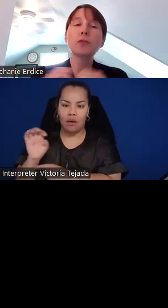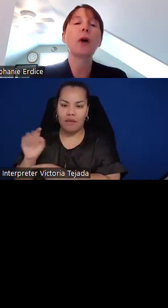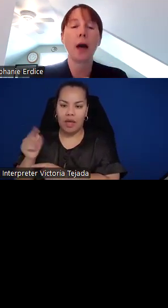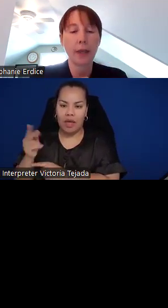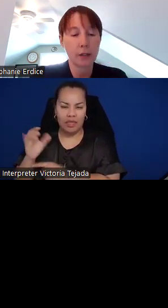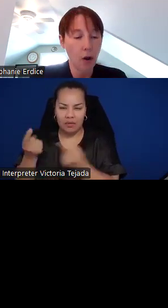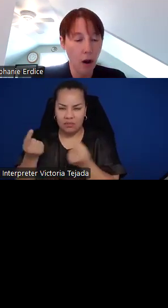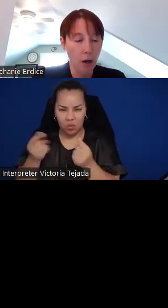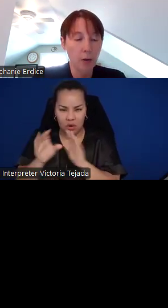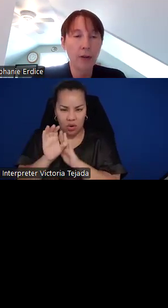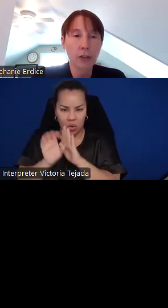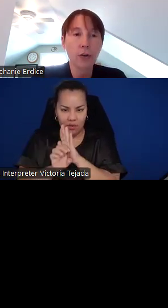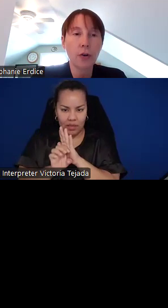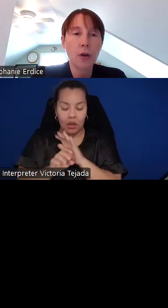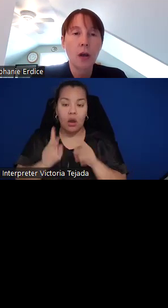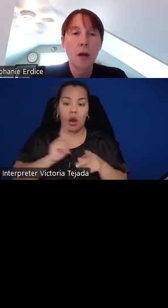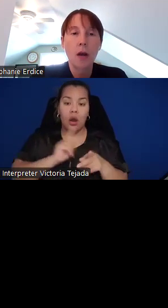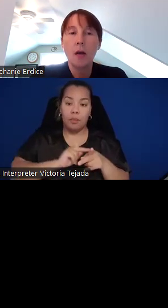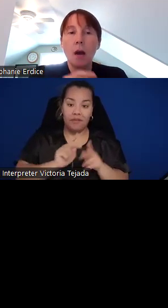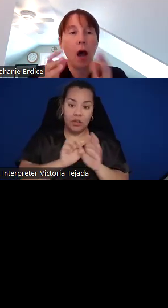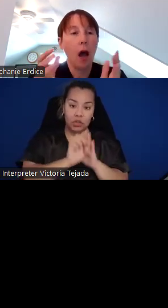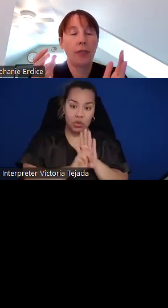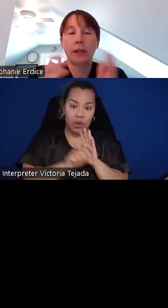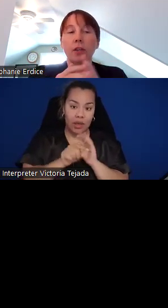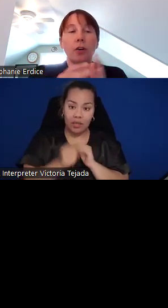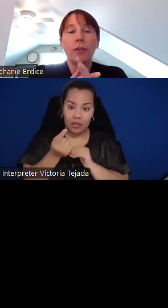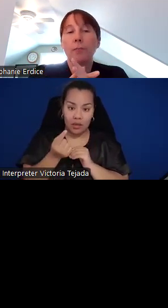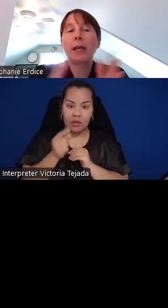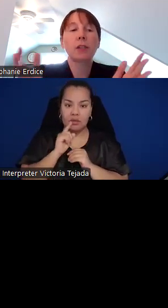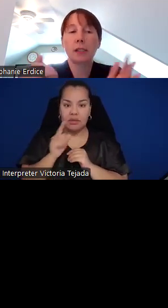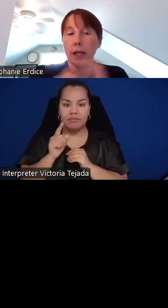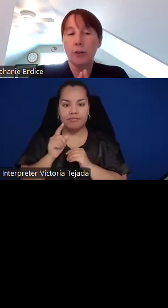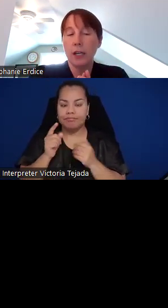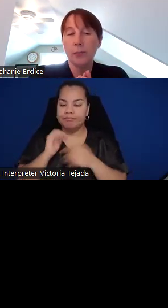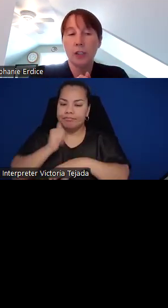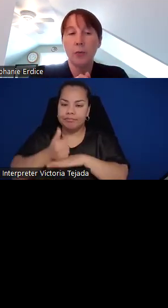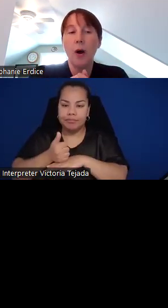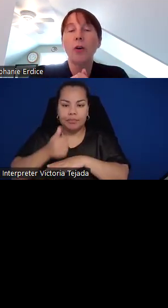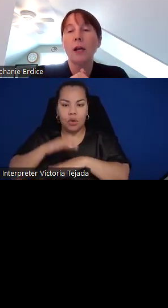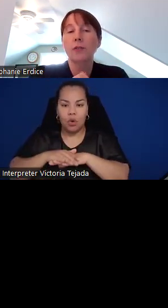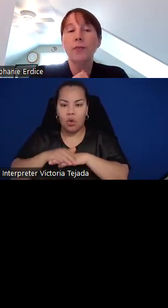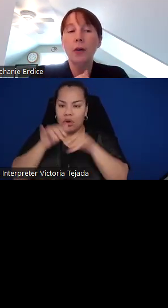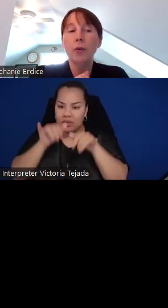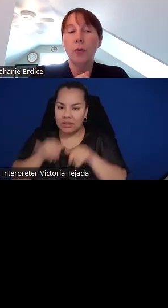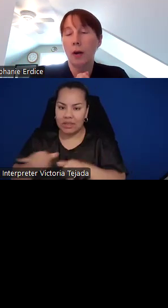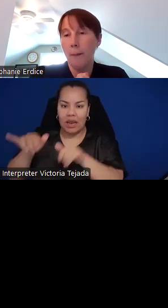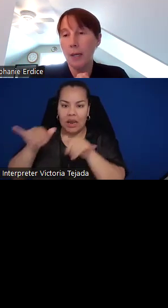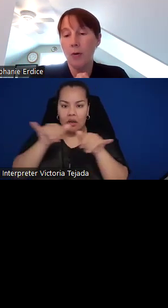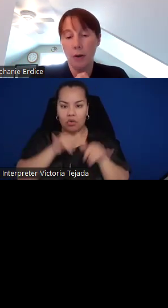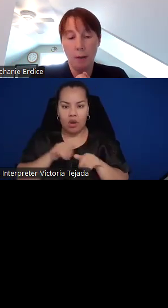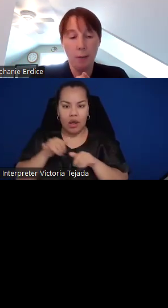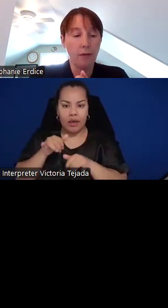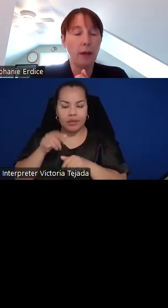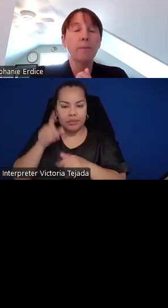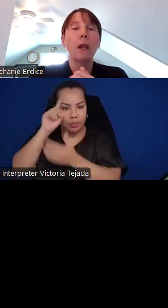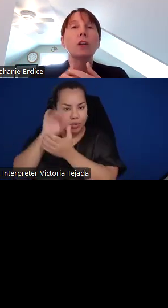So professional ethics are professional ethics. They're based on a standardized principle across a field or a